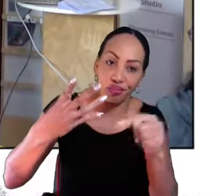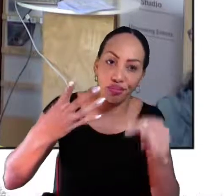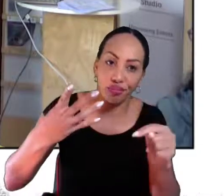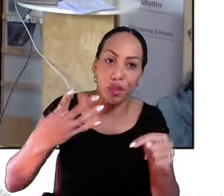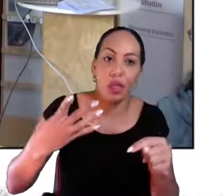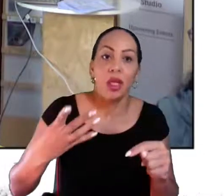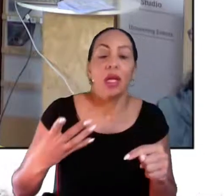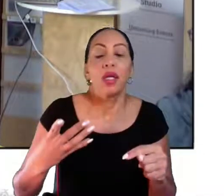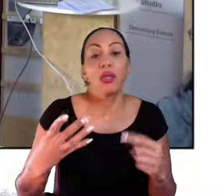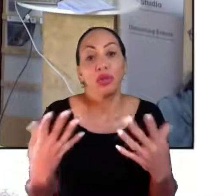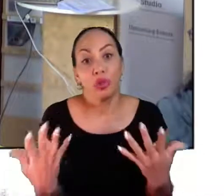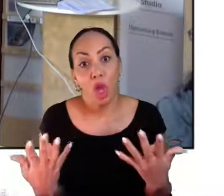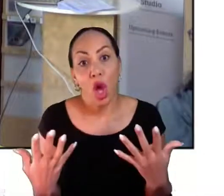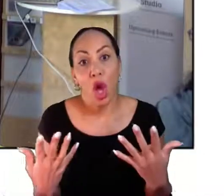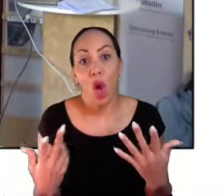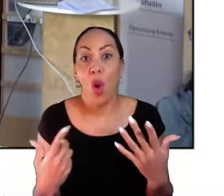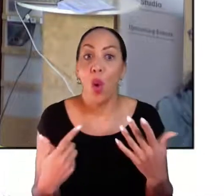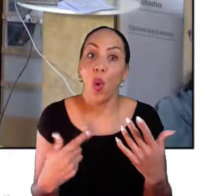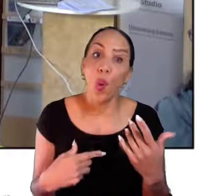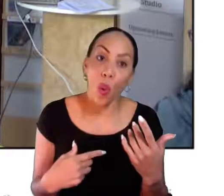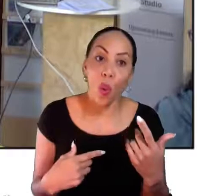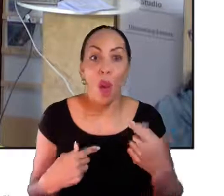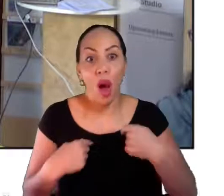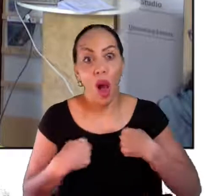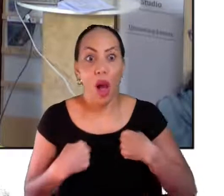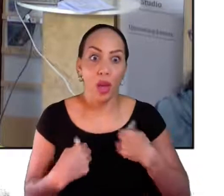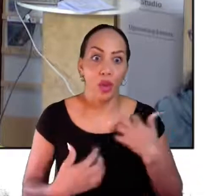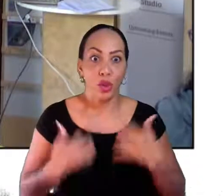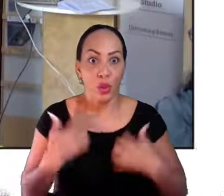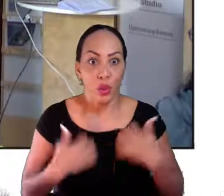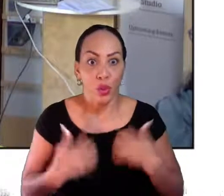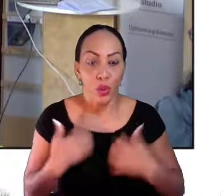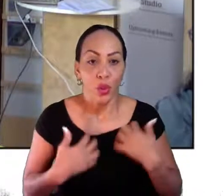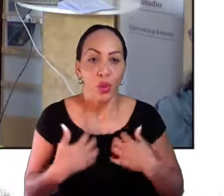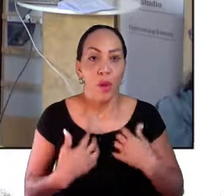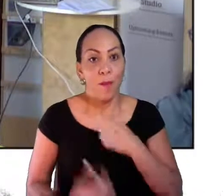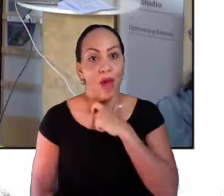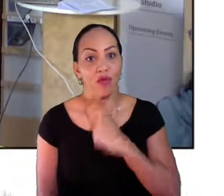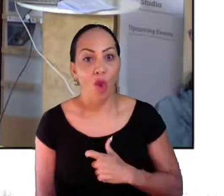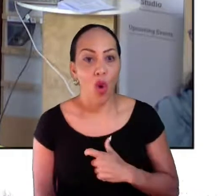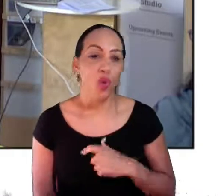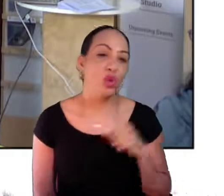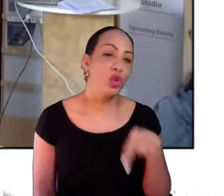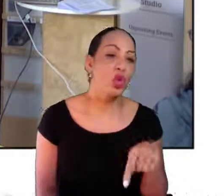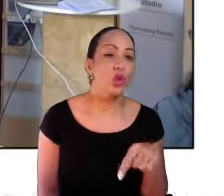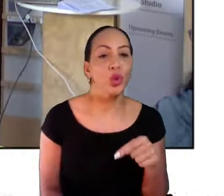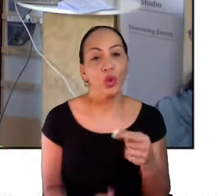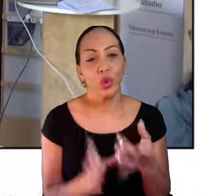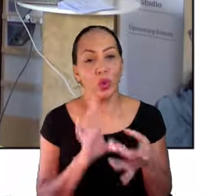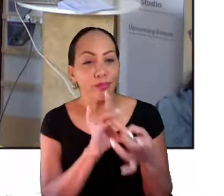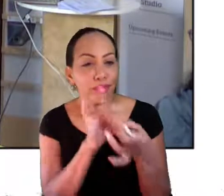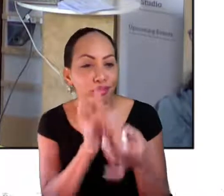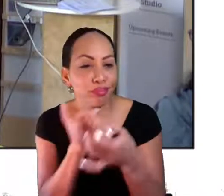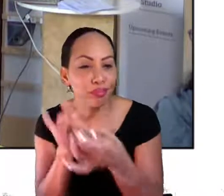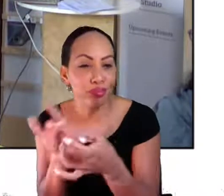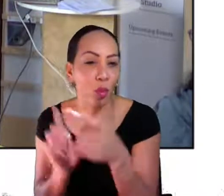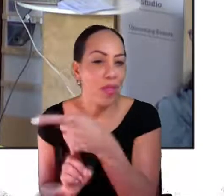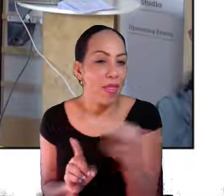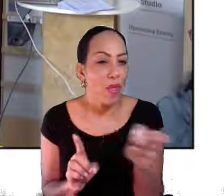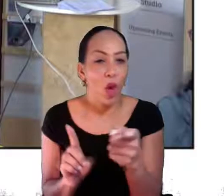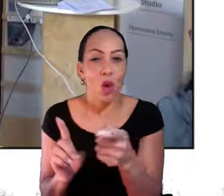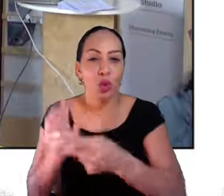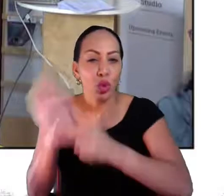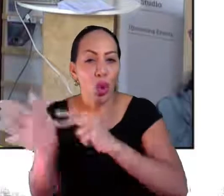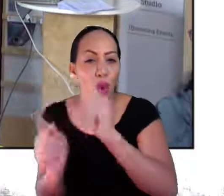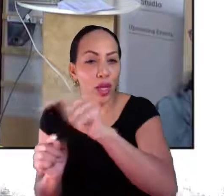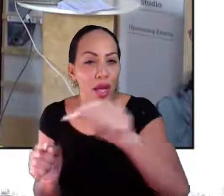some accountability into those processes. I was really excited for that element of it. Because it certainly felt like that was the time when the really hard work started. Because you could